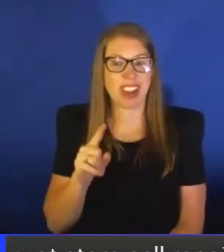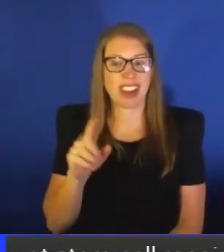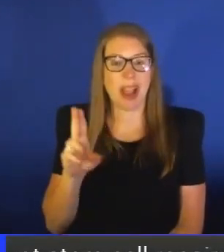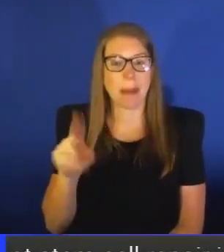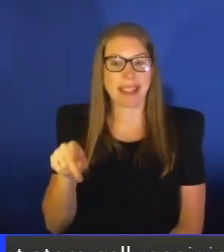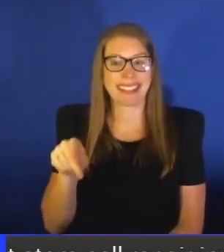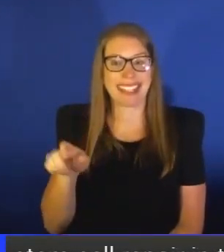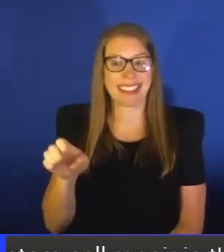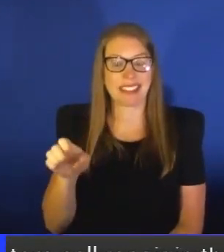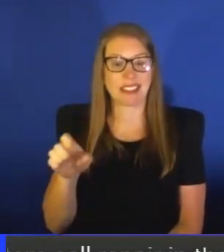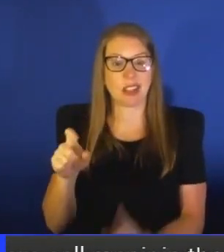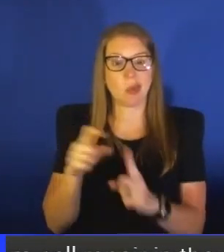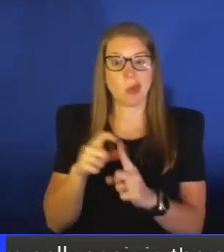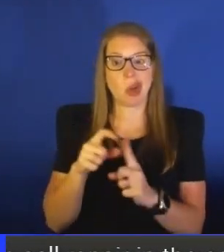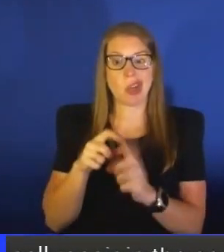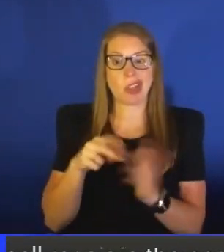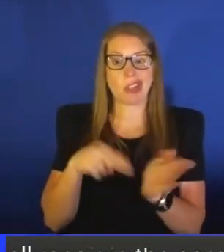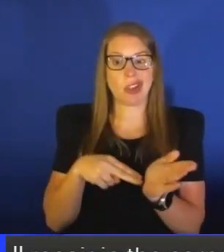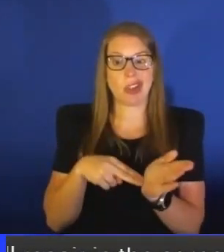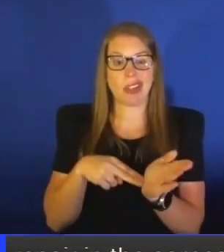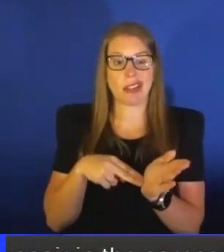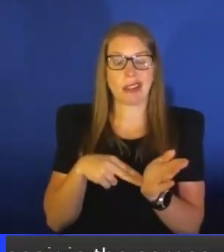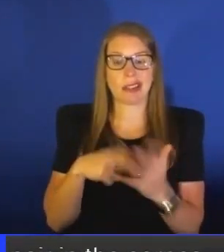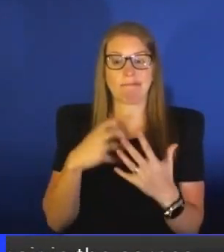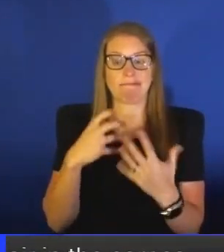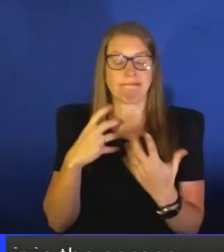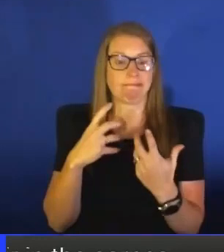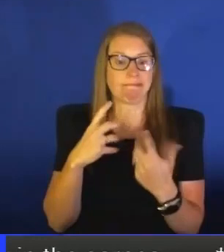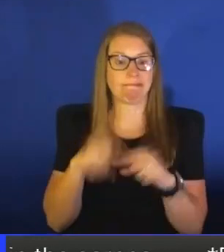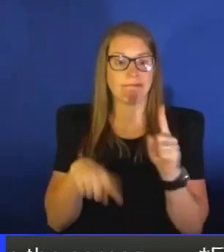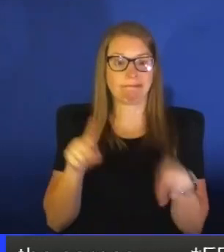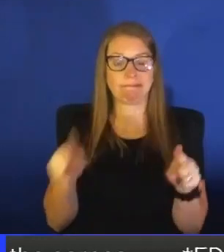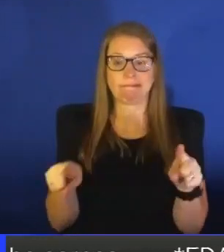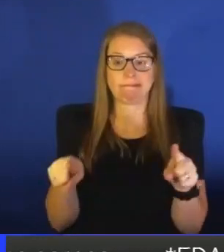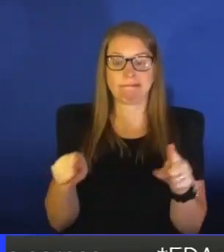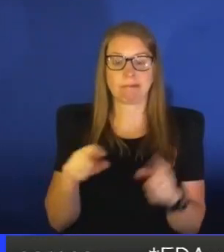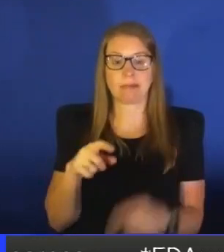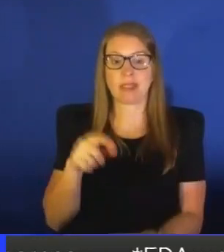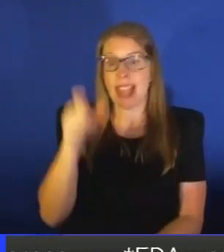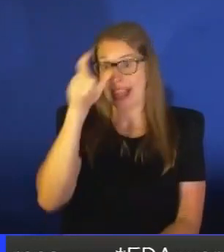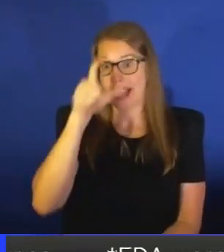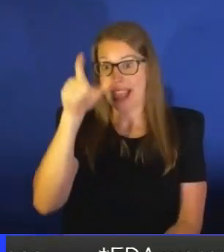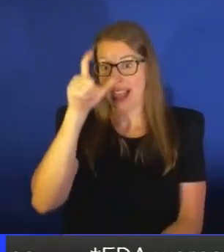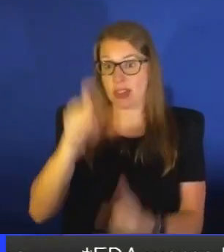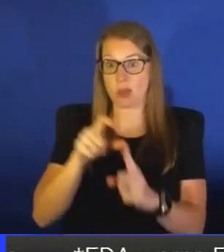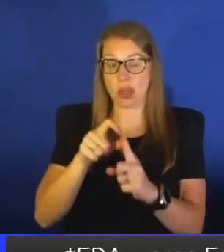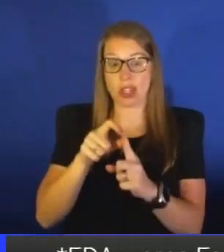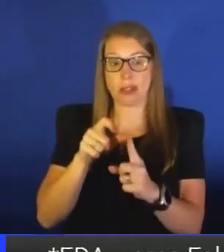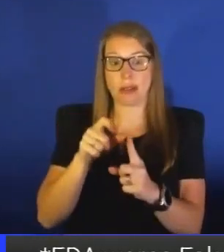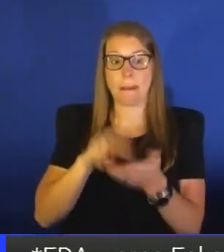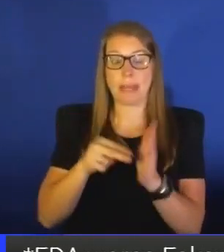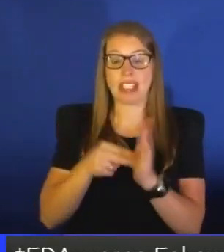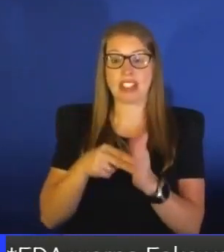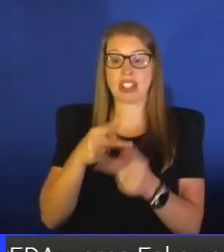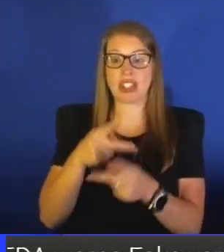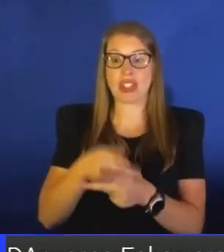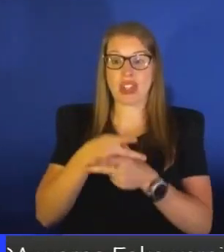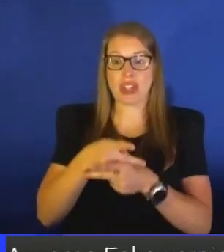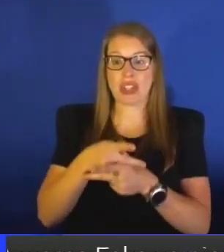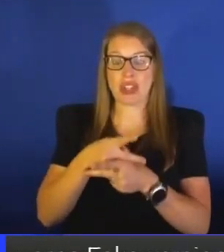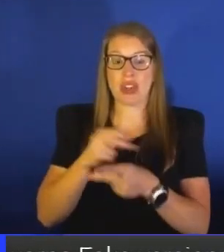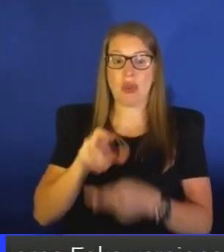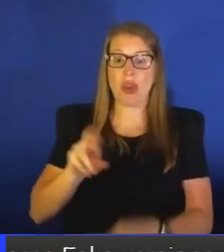word nurse means many things to people. It's derived from a Latin word which means to nurture or nourish. The term nurse has